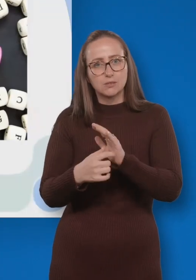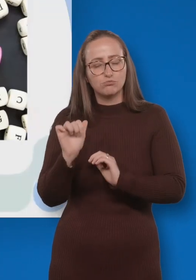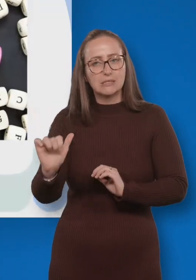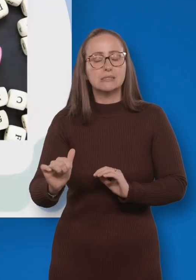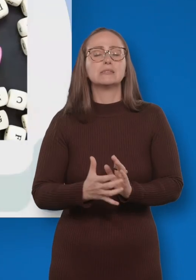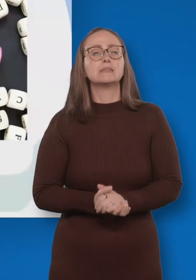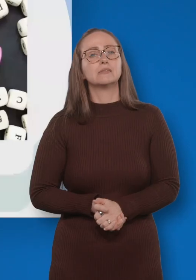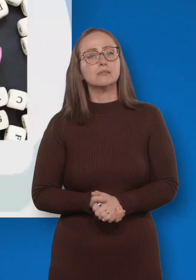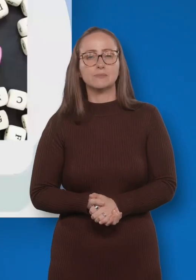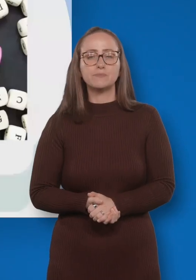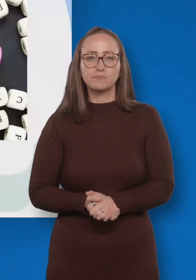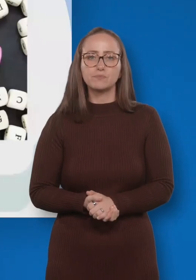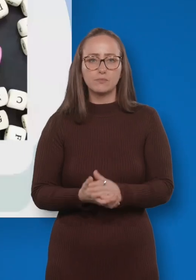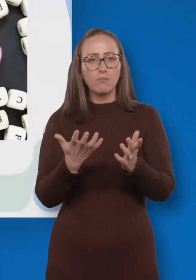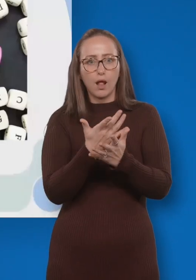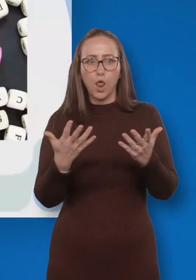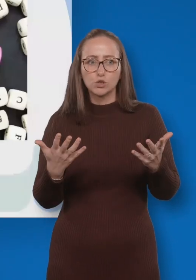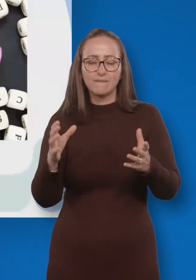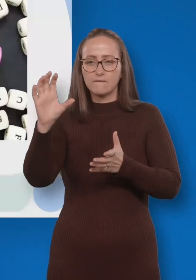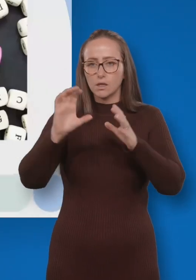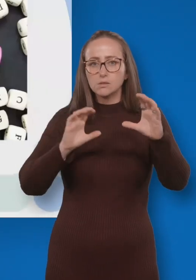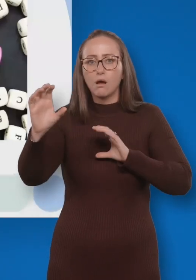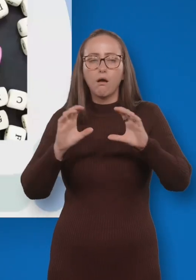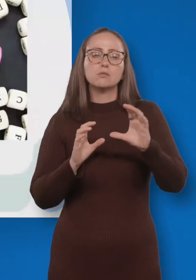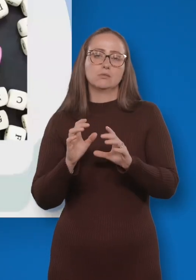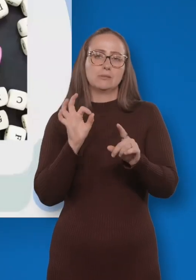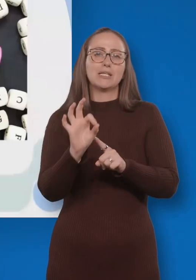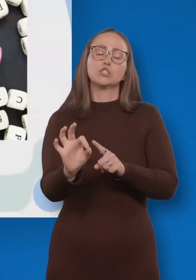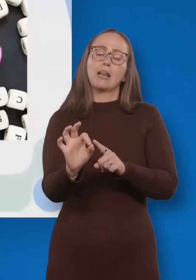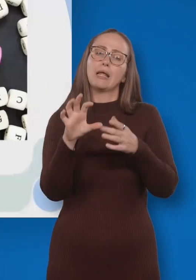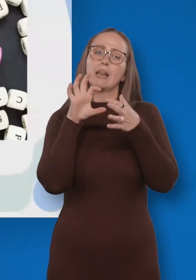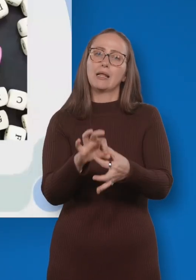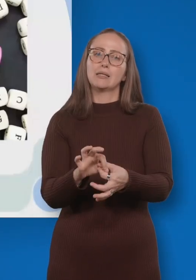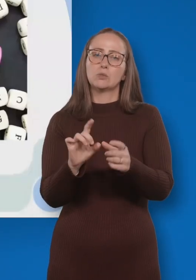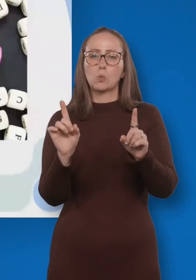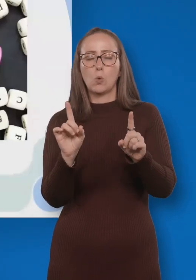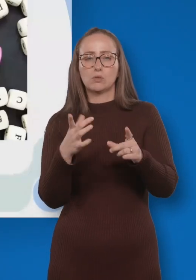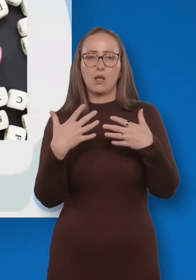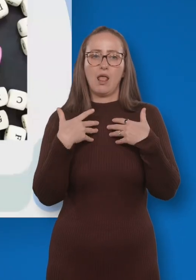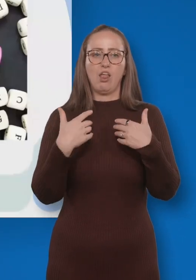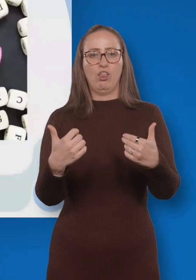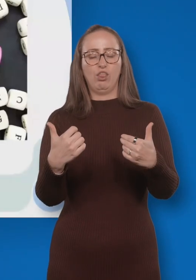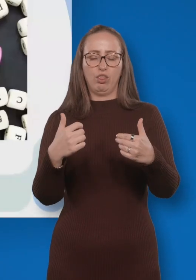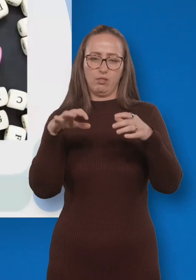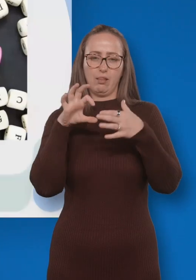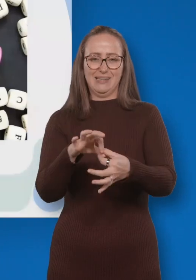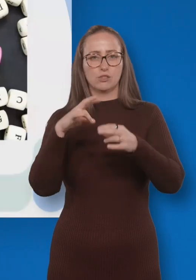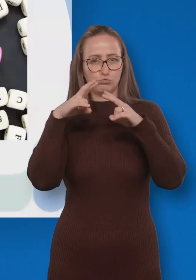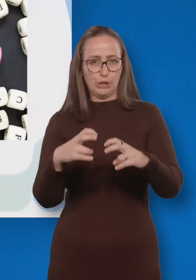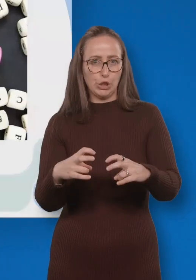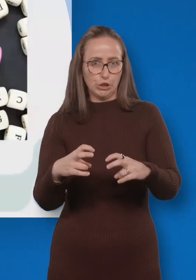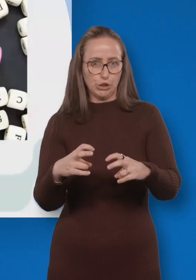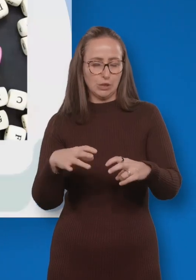important because a lot of funders now, especially funders in relation to any health kind of related